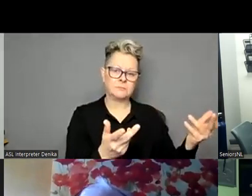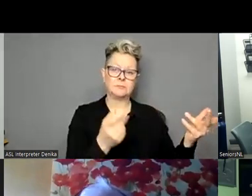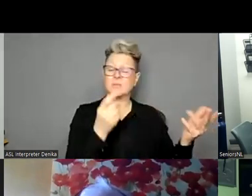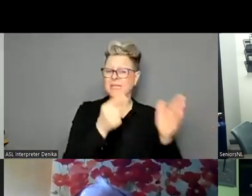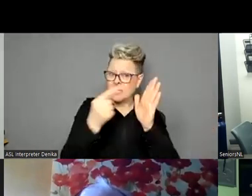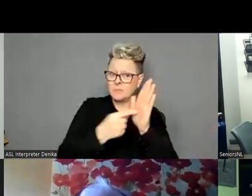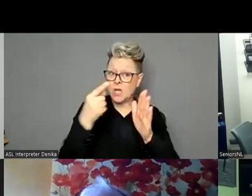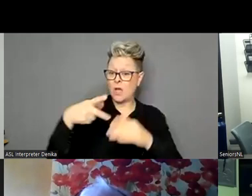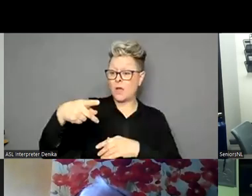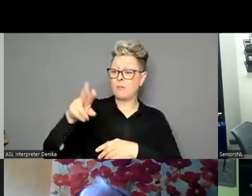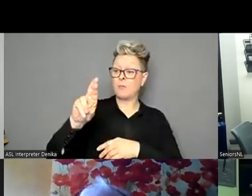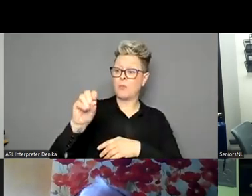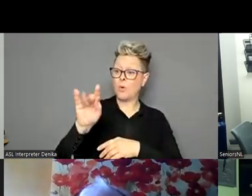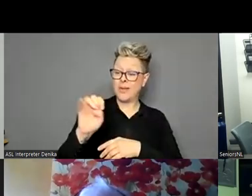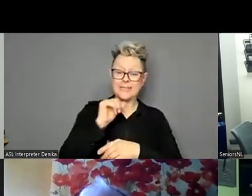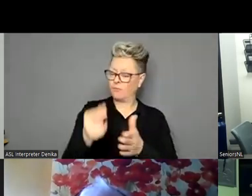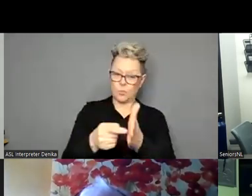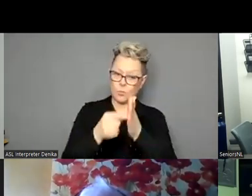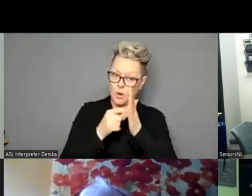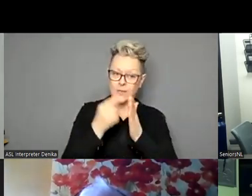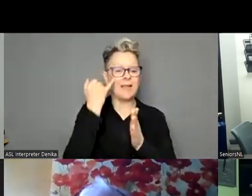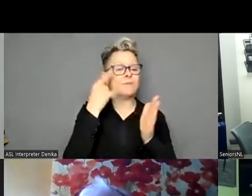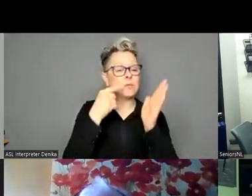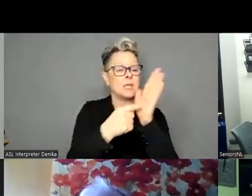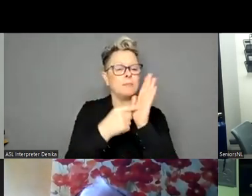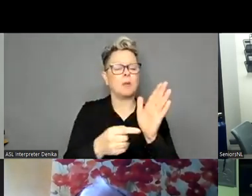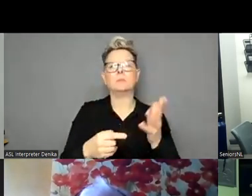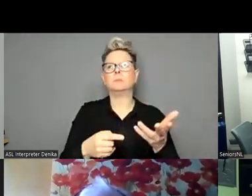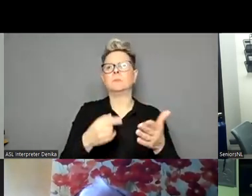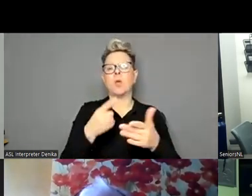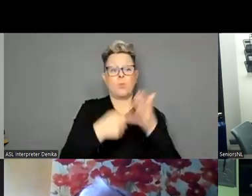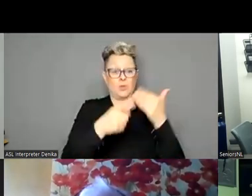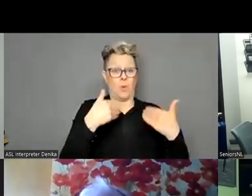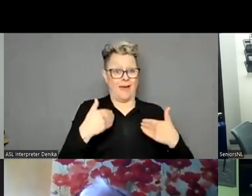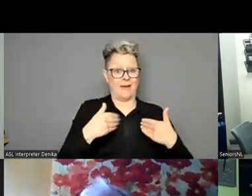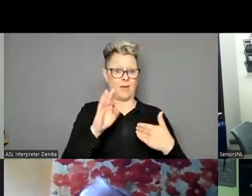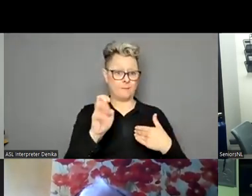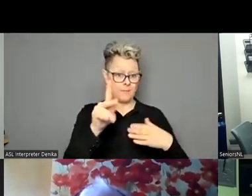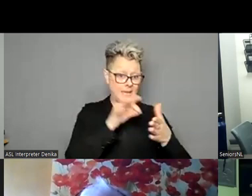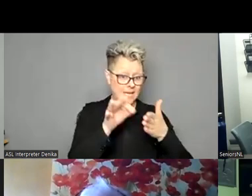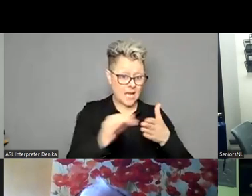is not required. If you, for example, like if your assets are just a joint bank account that